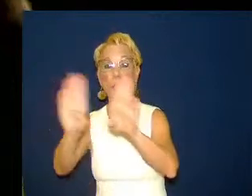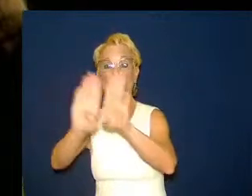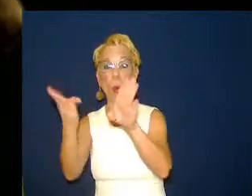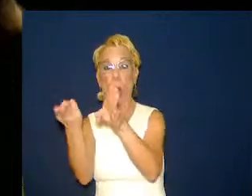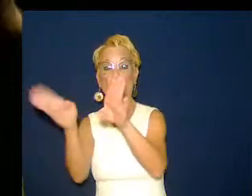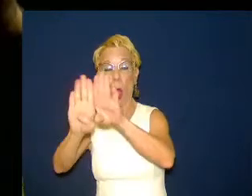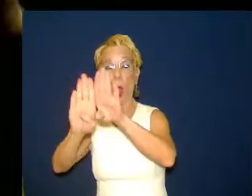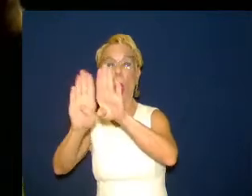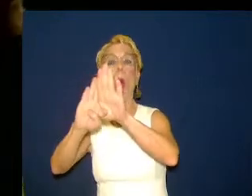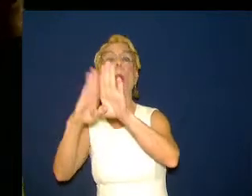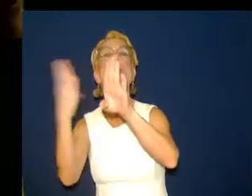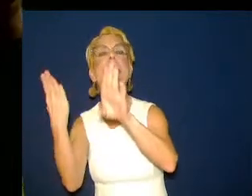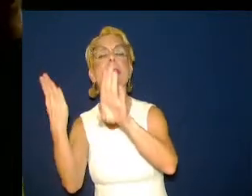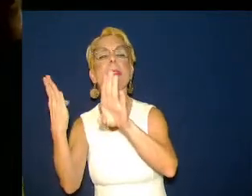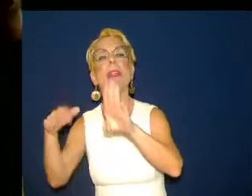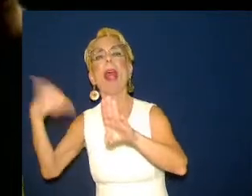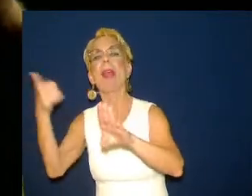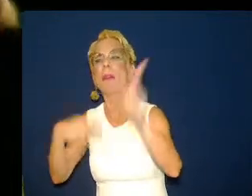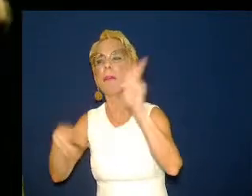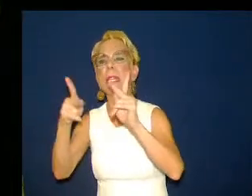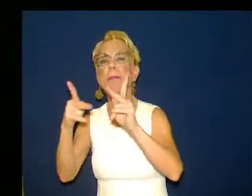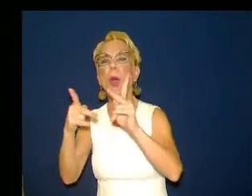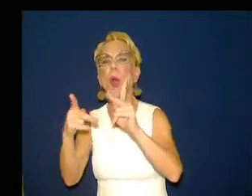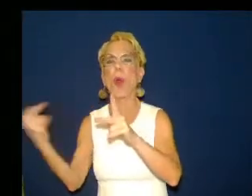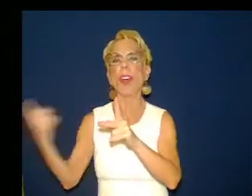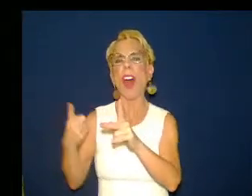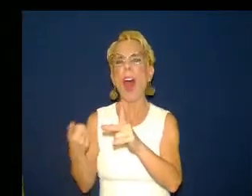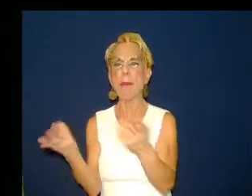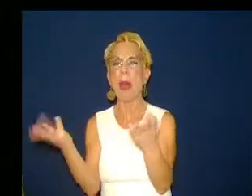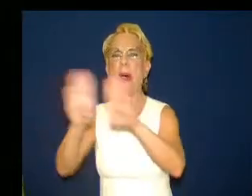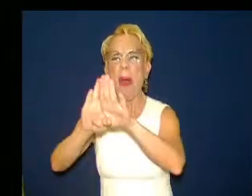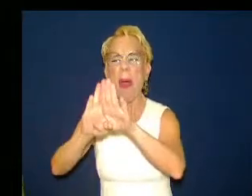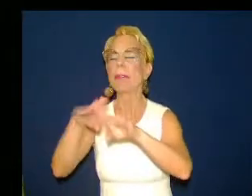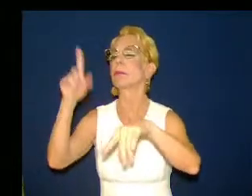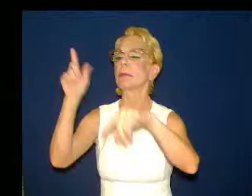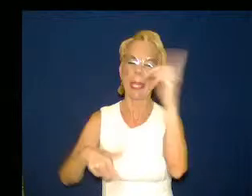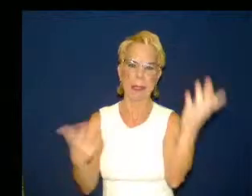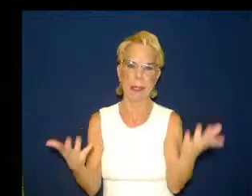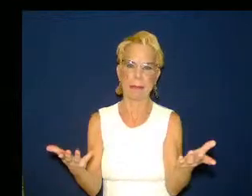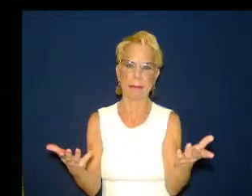little strength, yet you have kept my word."